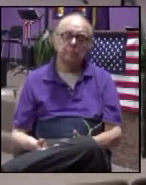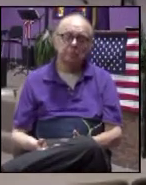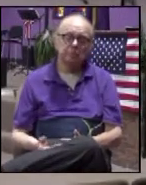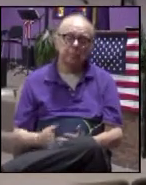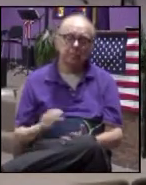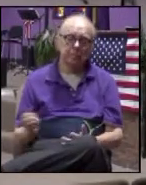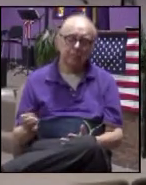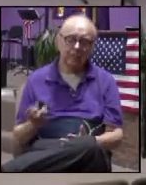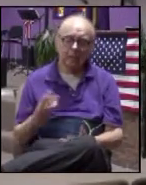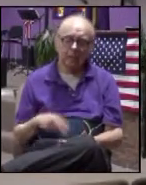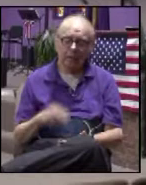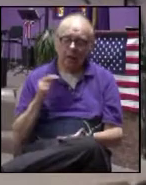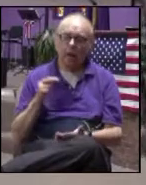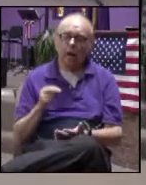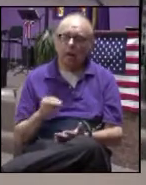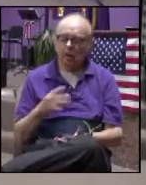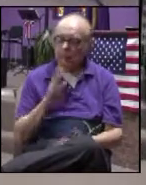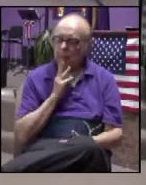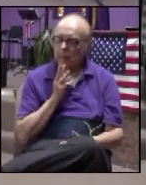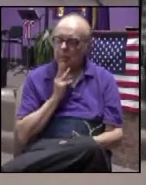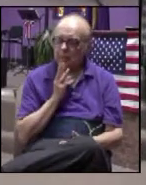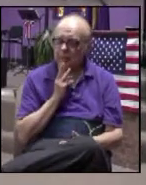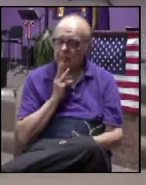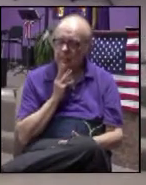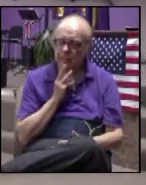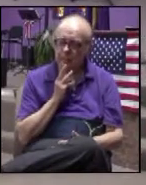And he came up out of the water?